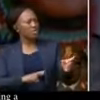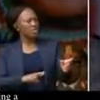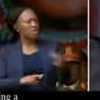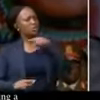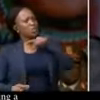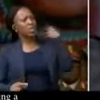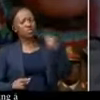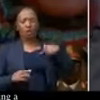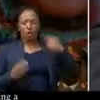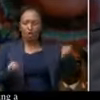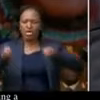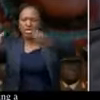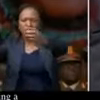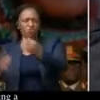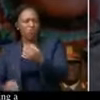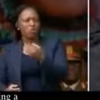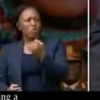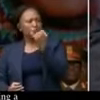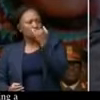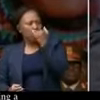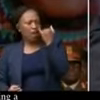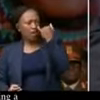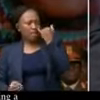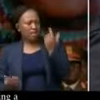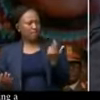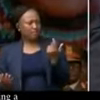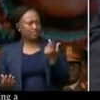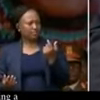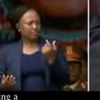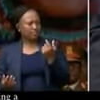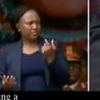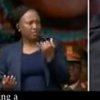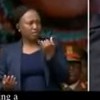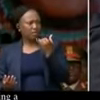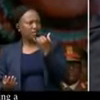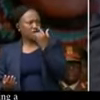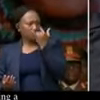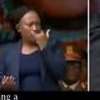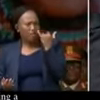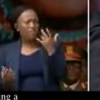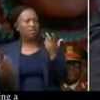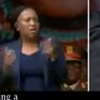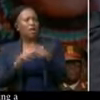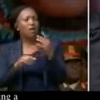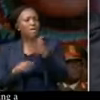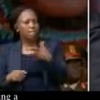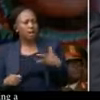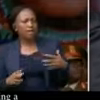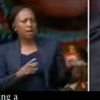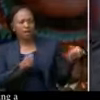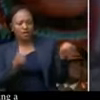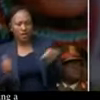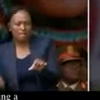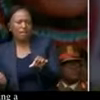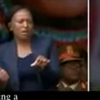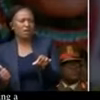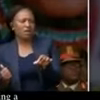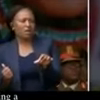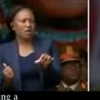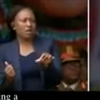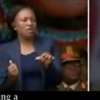the enemy? Mama, why did you leave us? Buya, Ma. Ma, come back and leave after giving